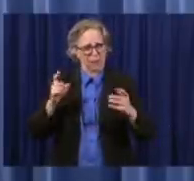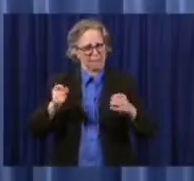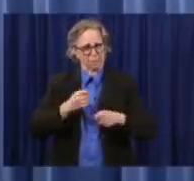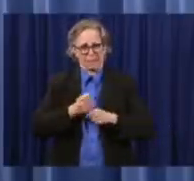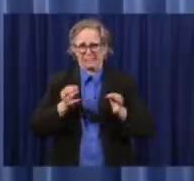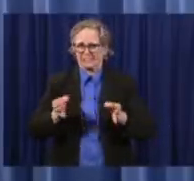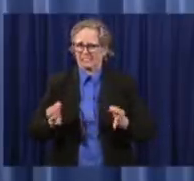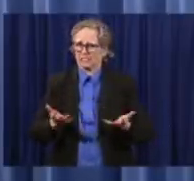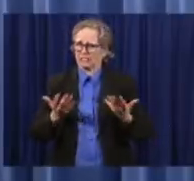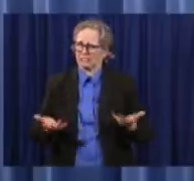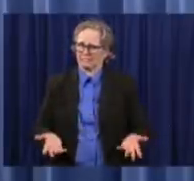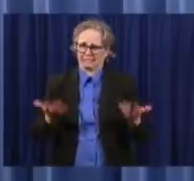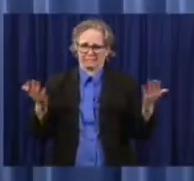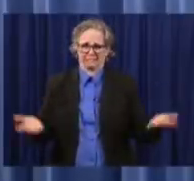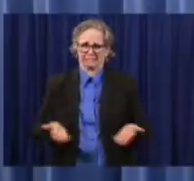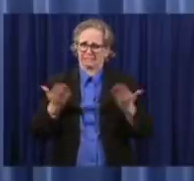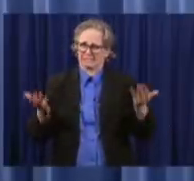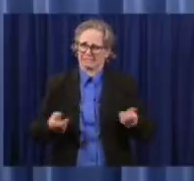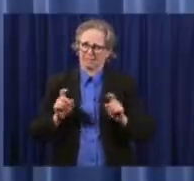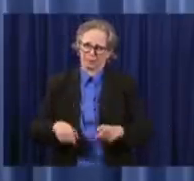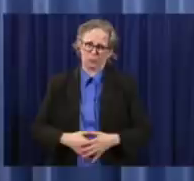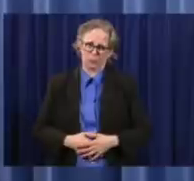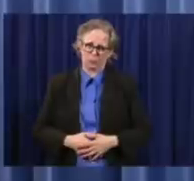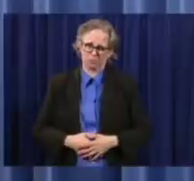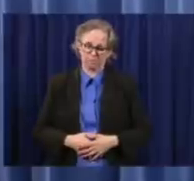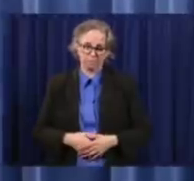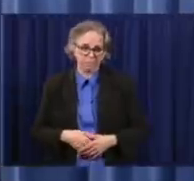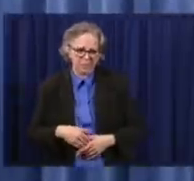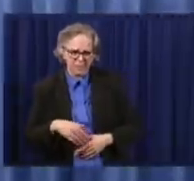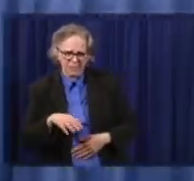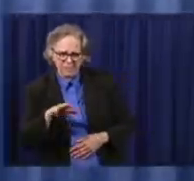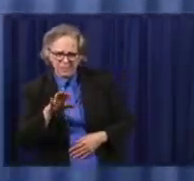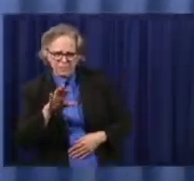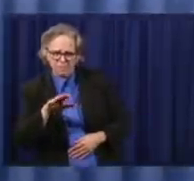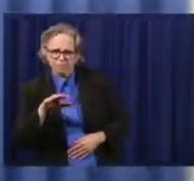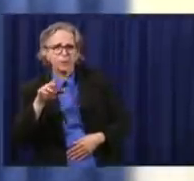with the legislature. Governor, can I add something to that?